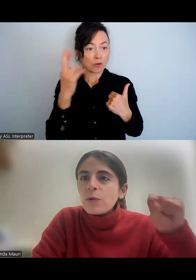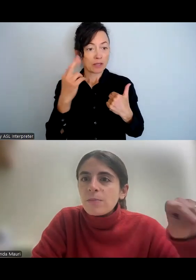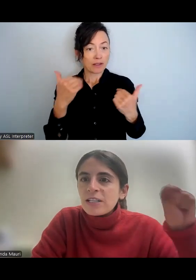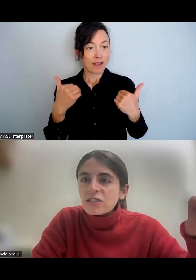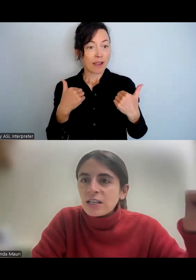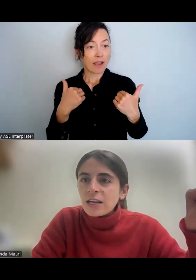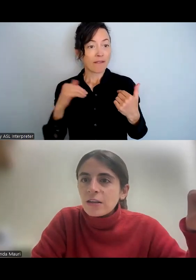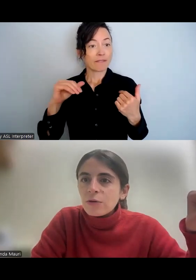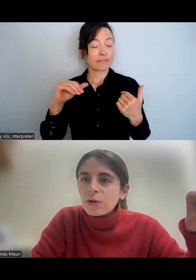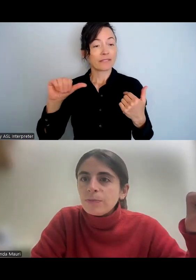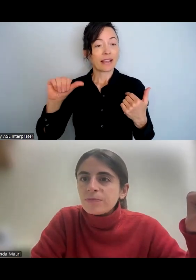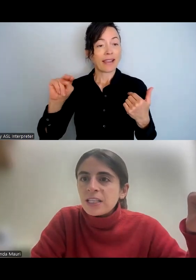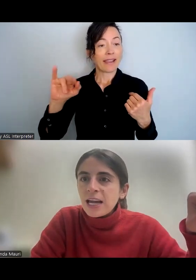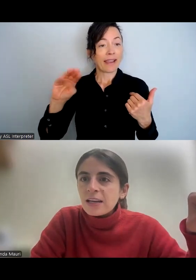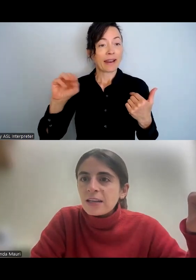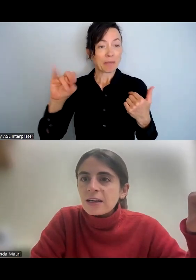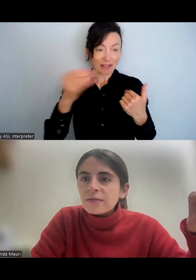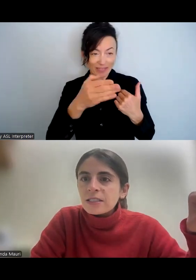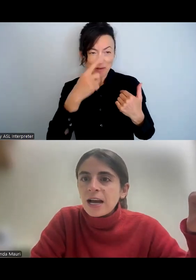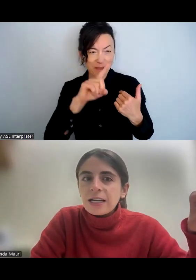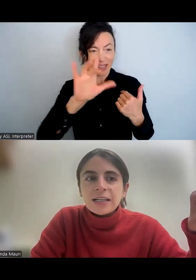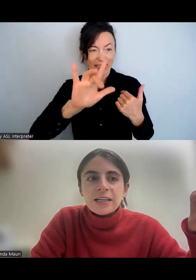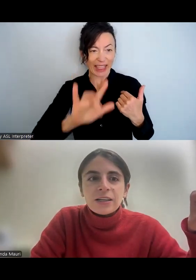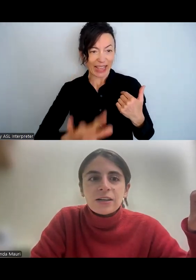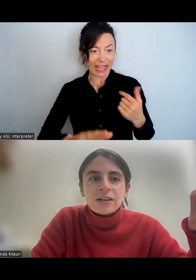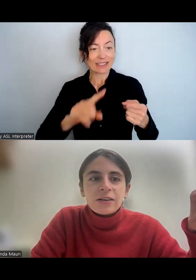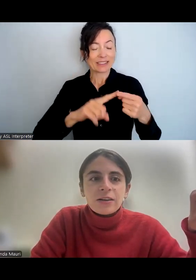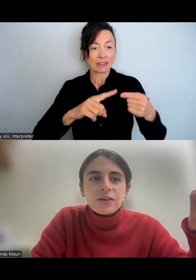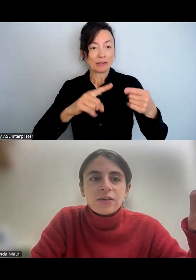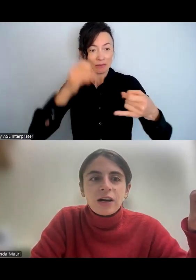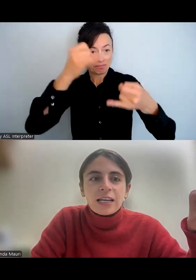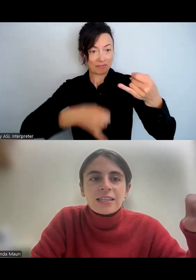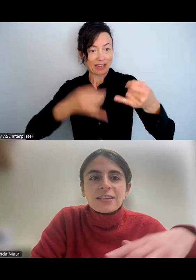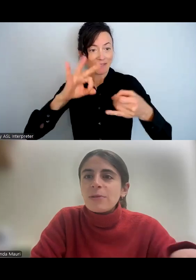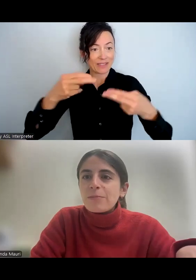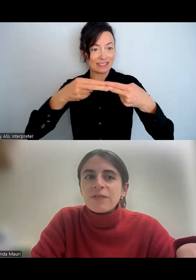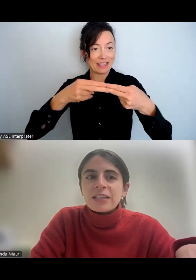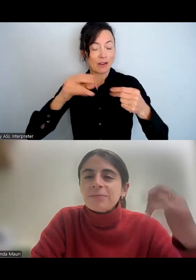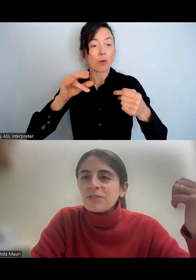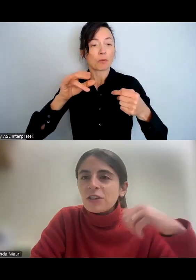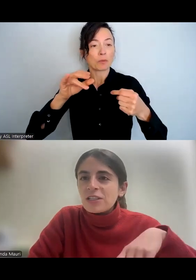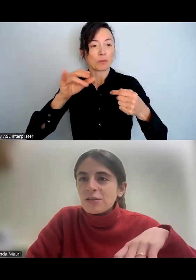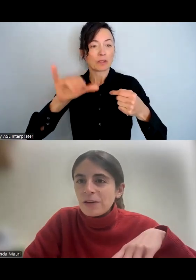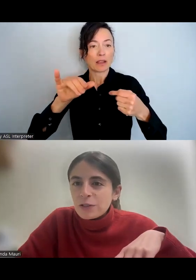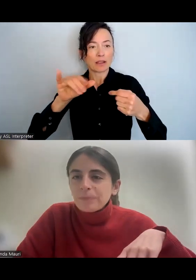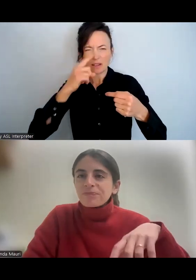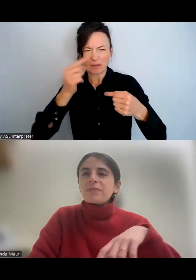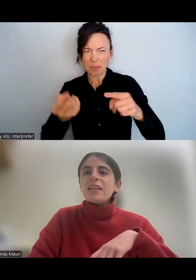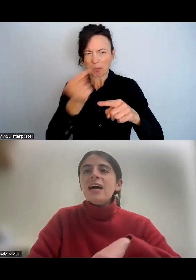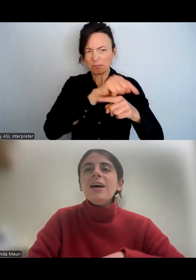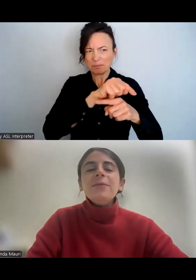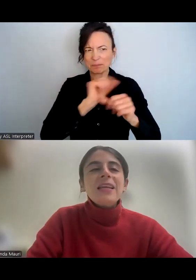this. If you wouldn't mind just clicking through to the end of the slide. Great. That should be it. Perfect. So it's just the previous